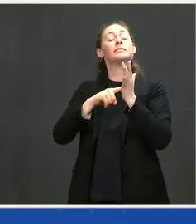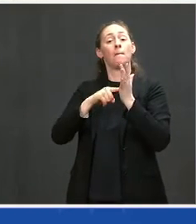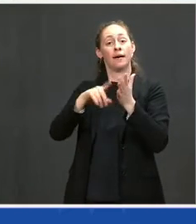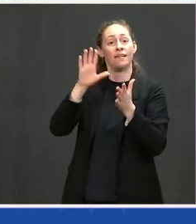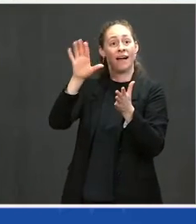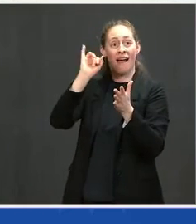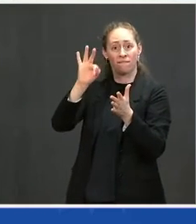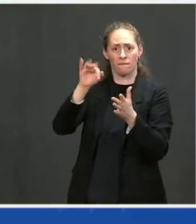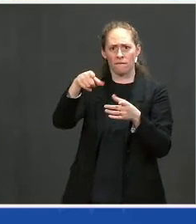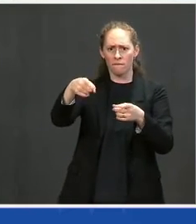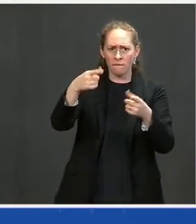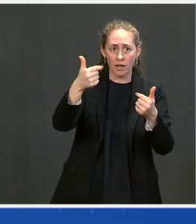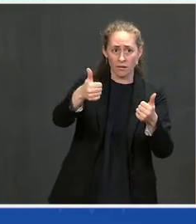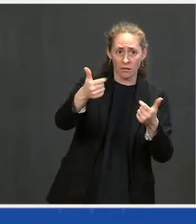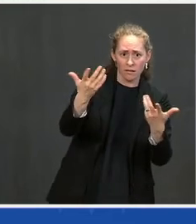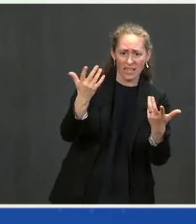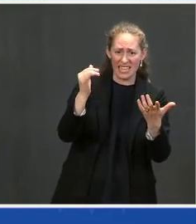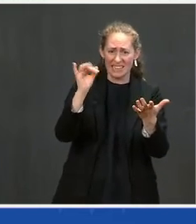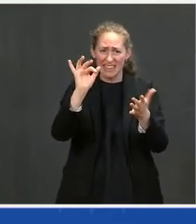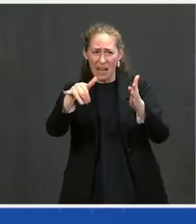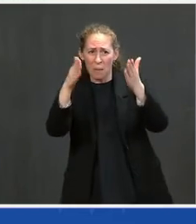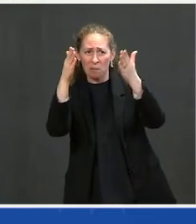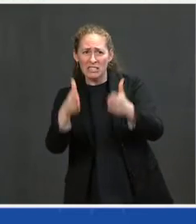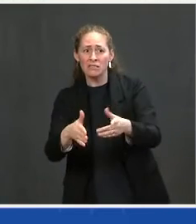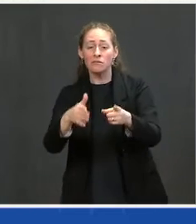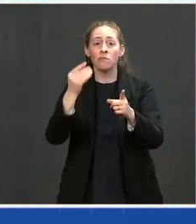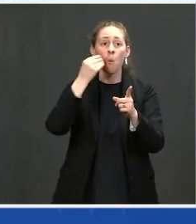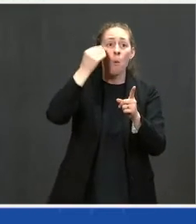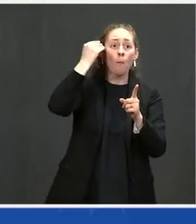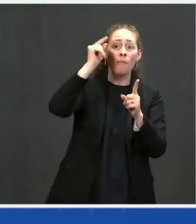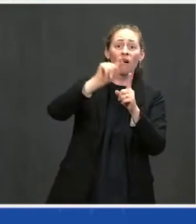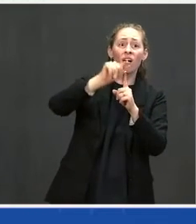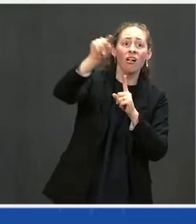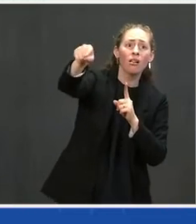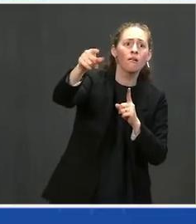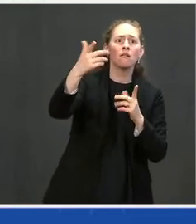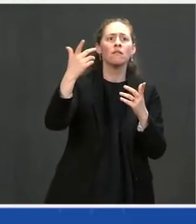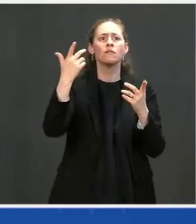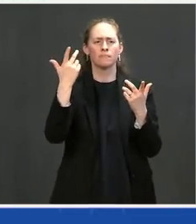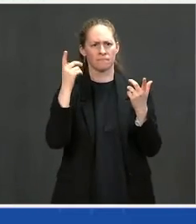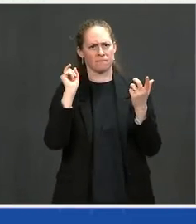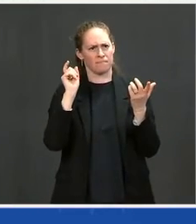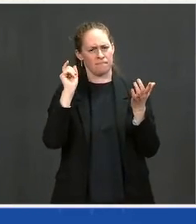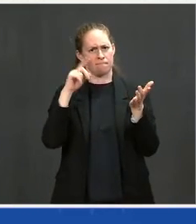an overwhelming reason why he'd be put in a plane and flown back to his mom.